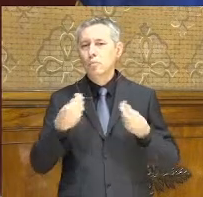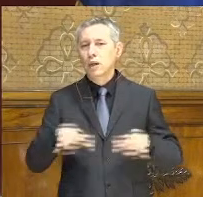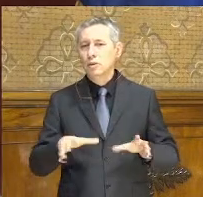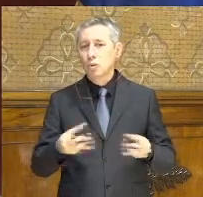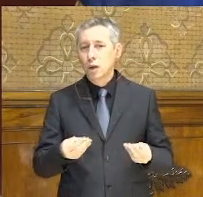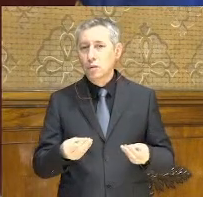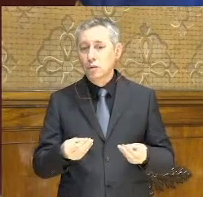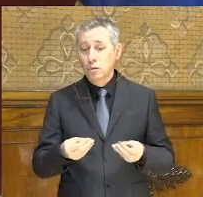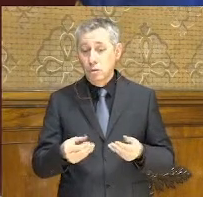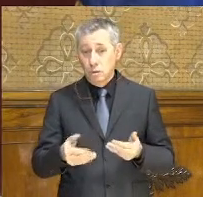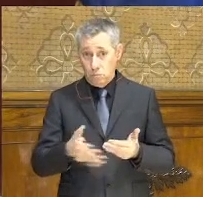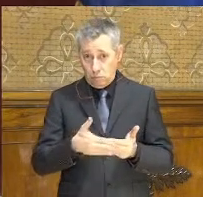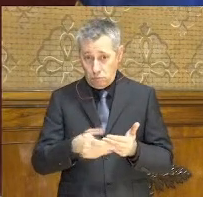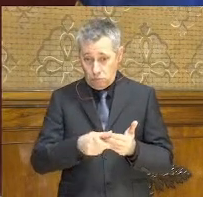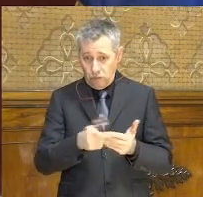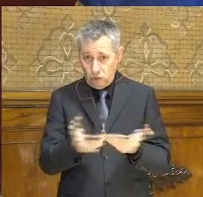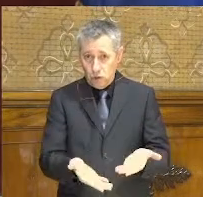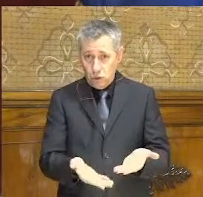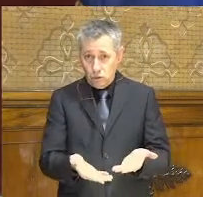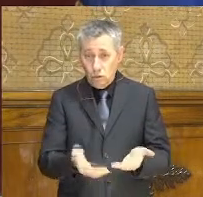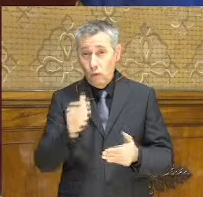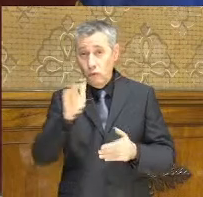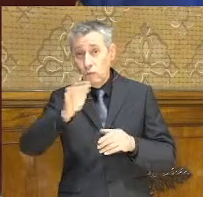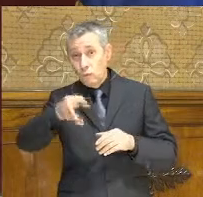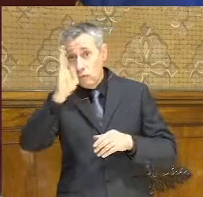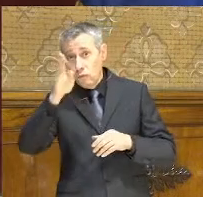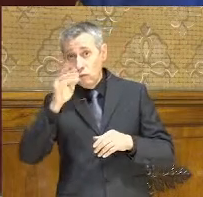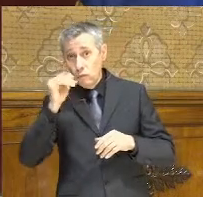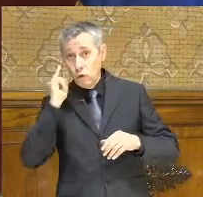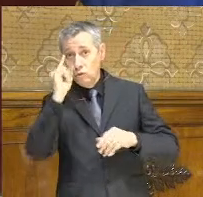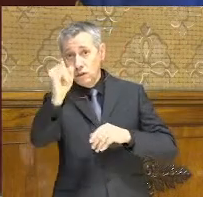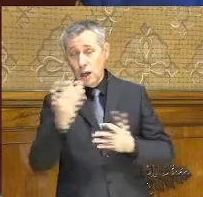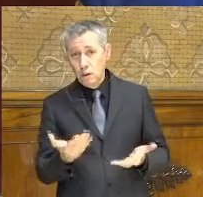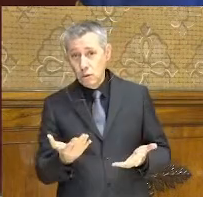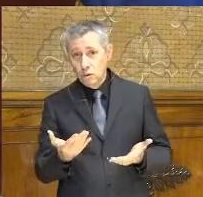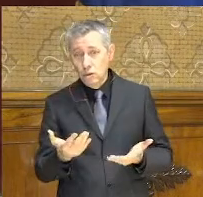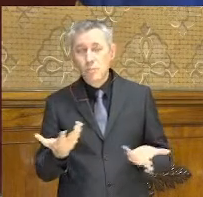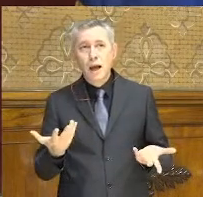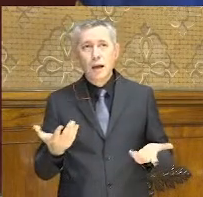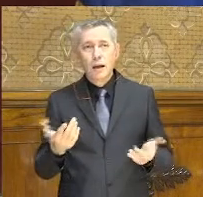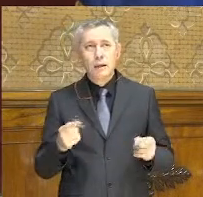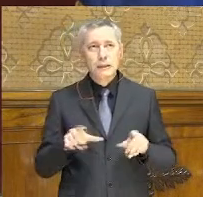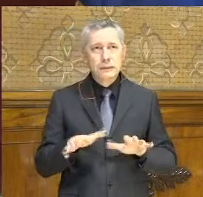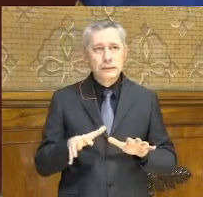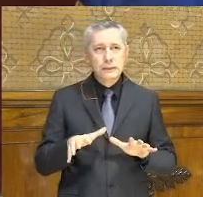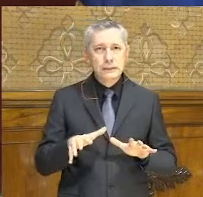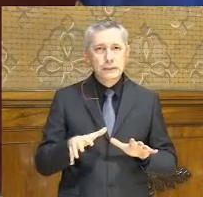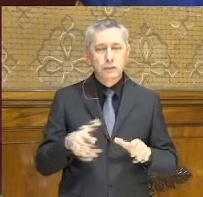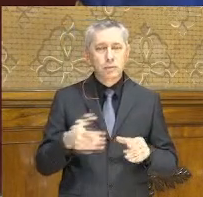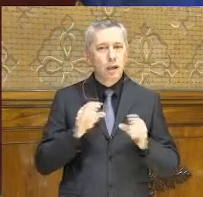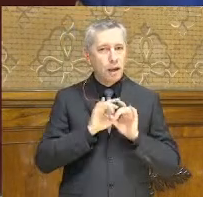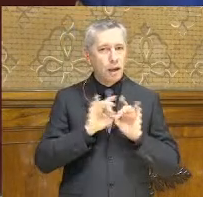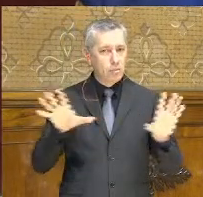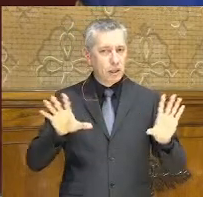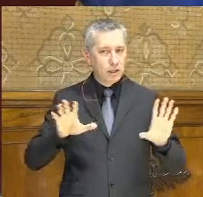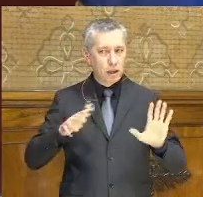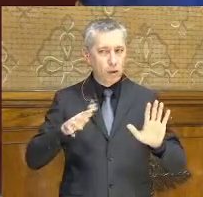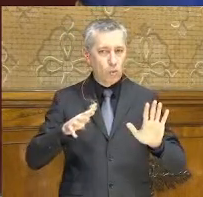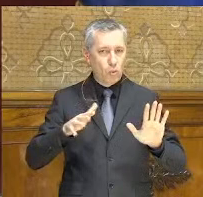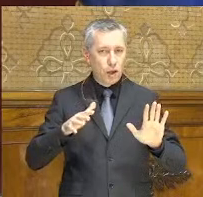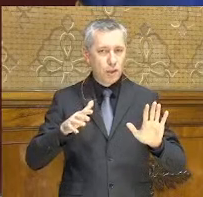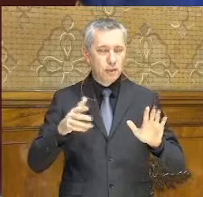distant future? This tentative temporality of transition, this sense